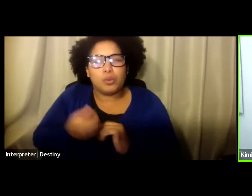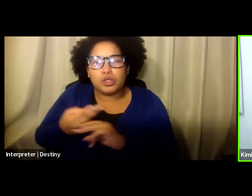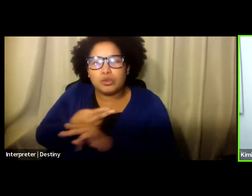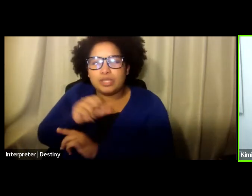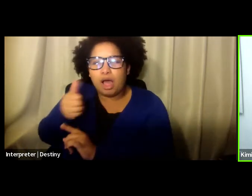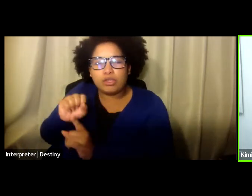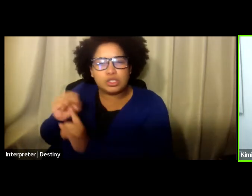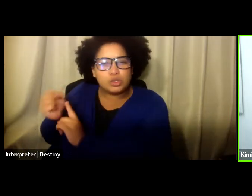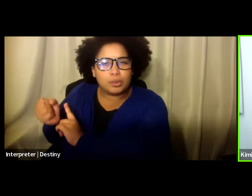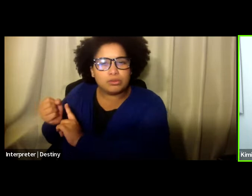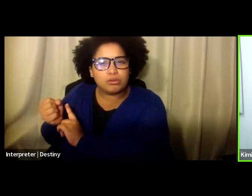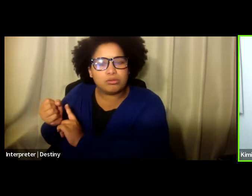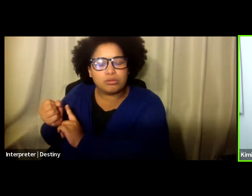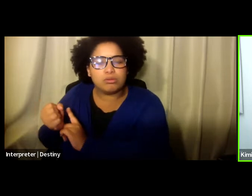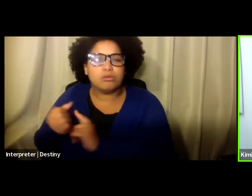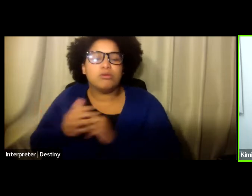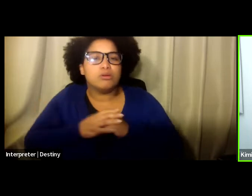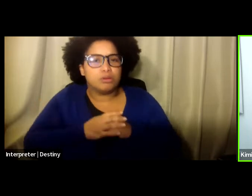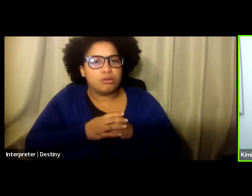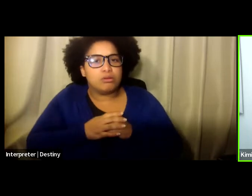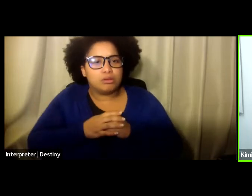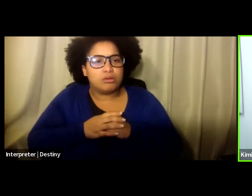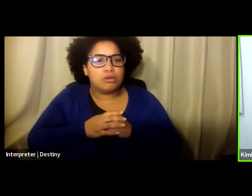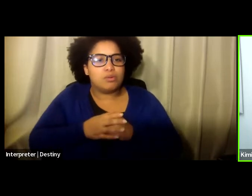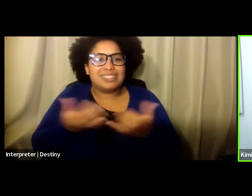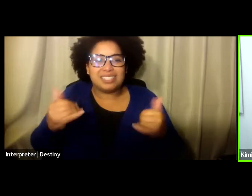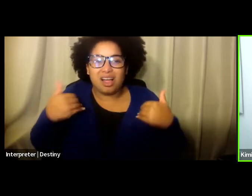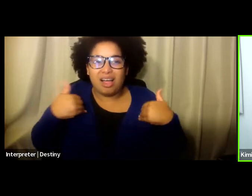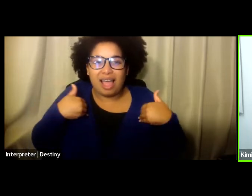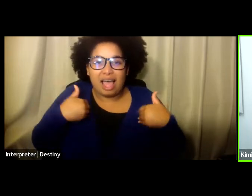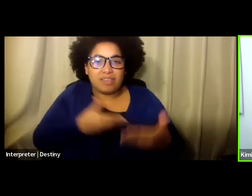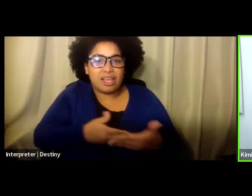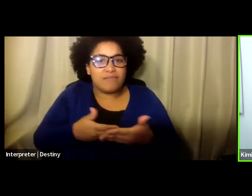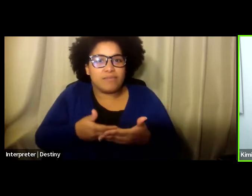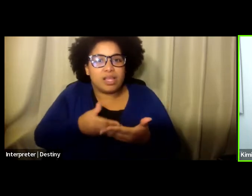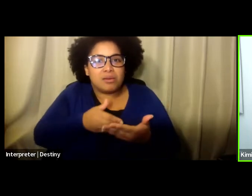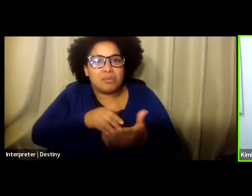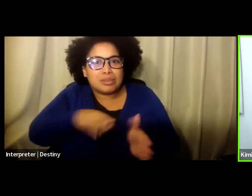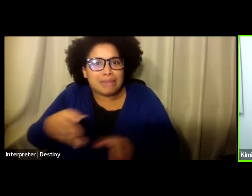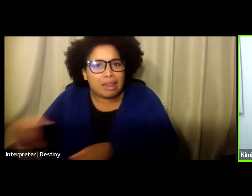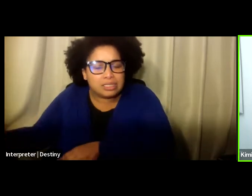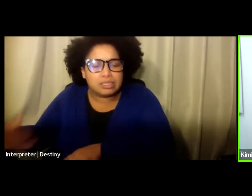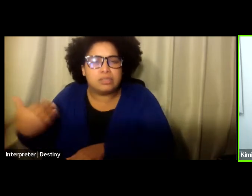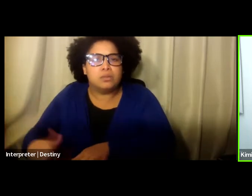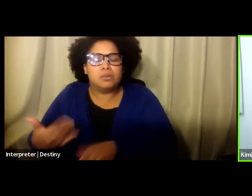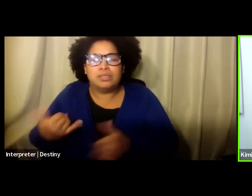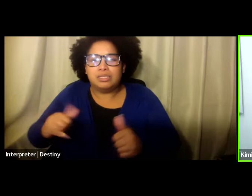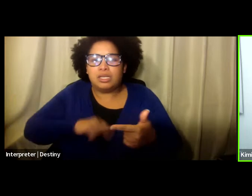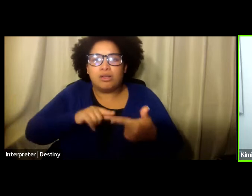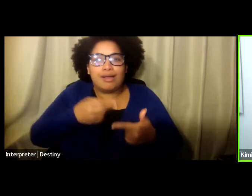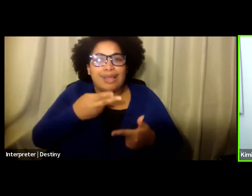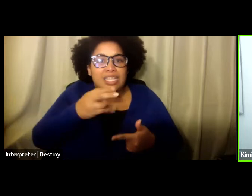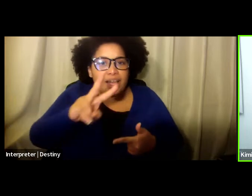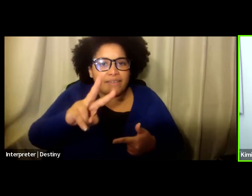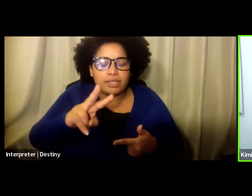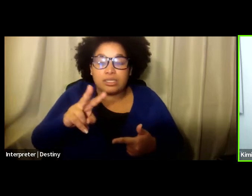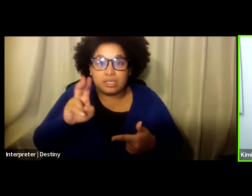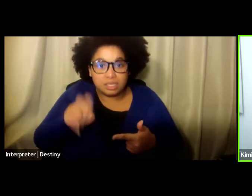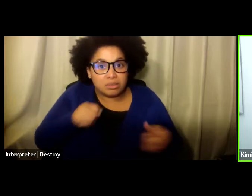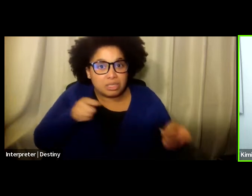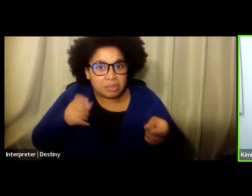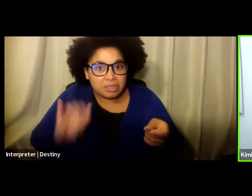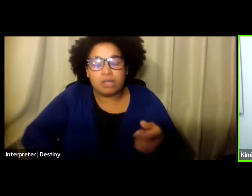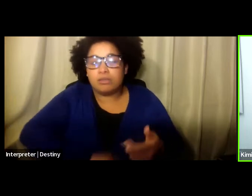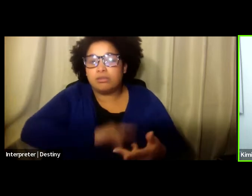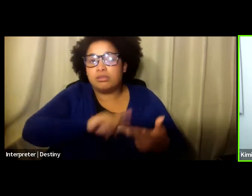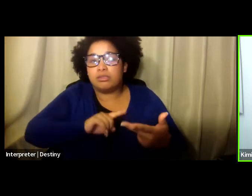other things? We still have infant mortality that has to be dealt with. We still have HIV that still has to be dealt with. We